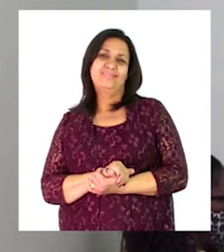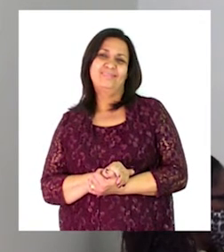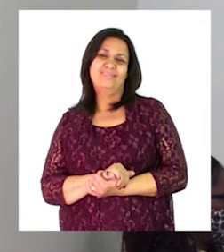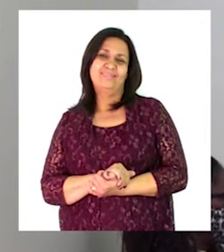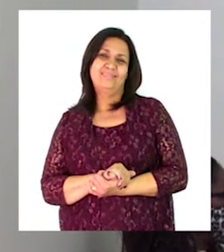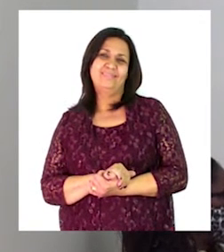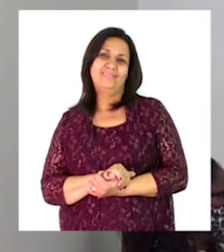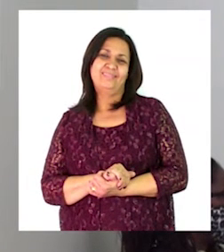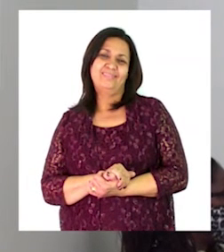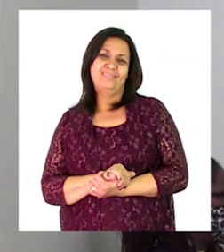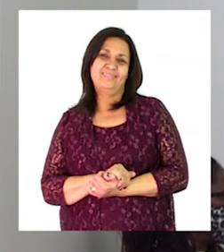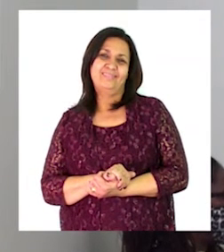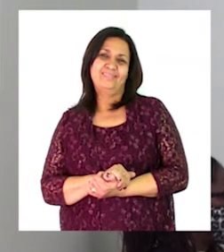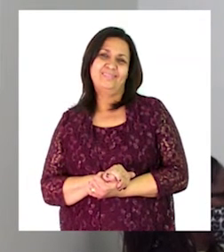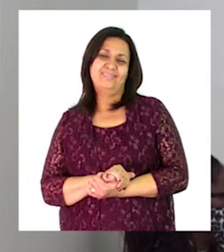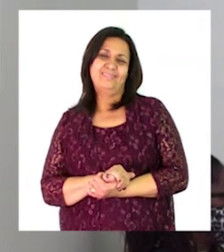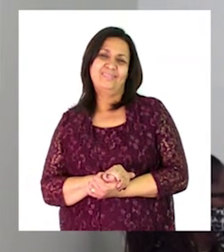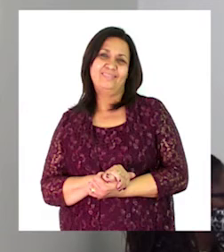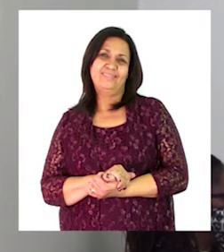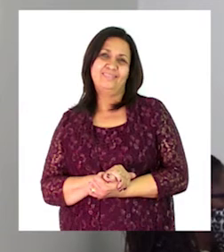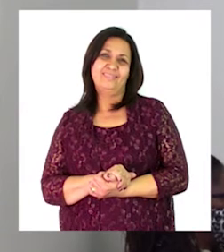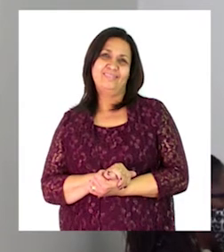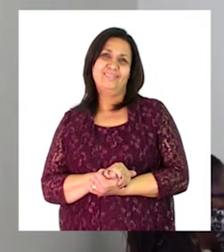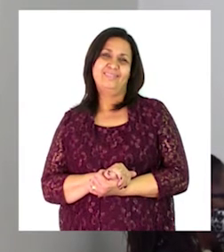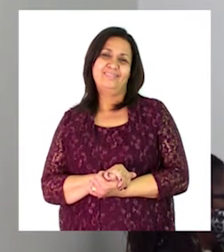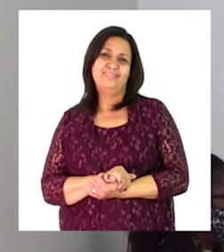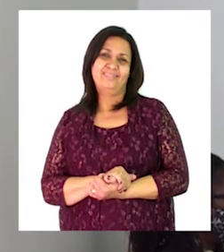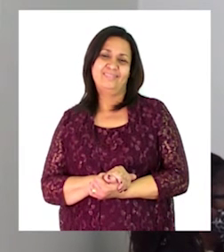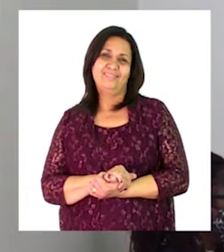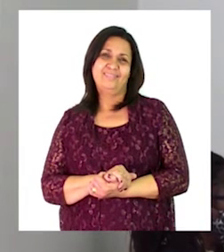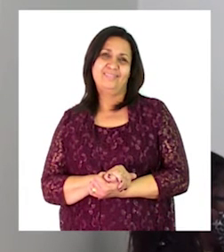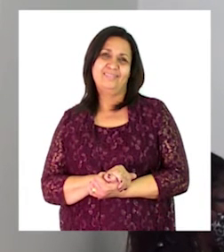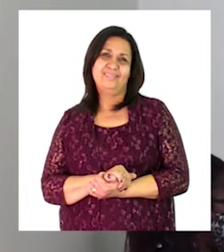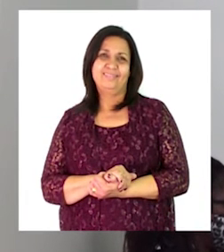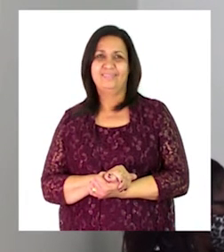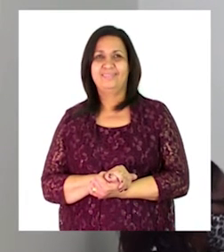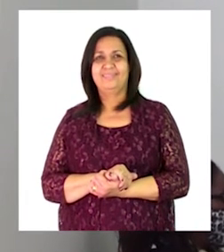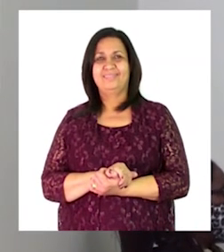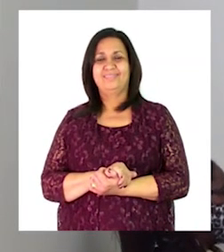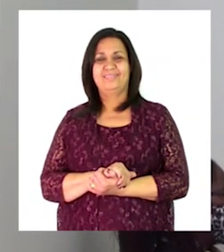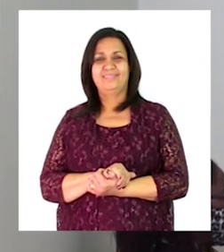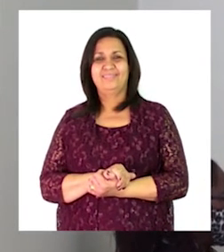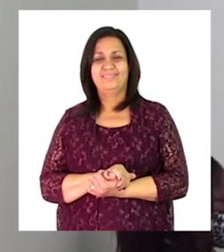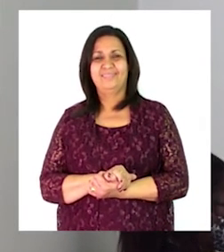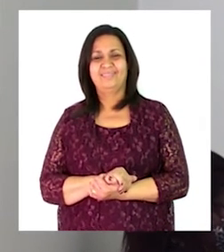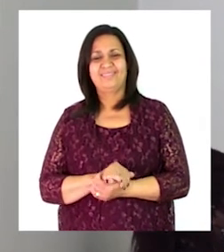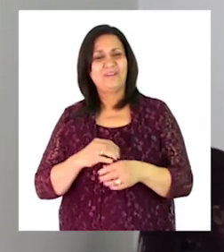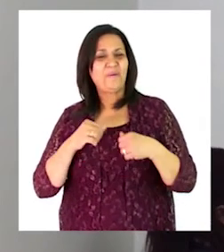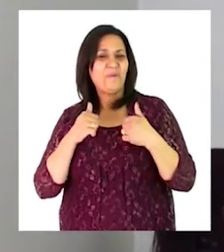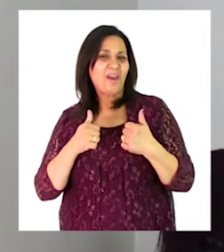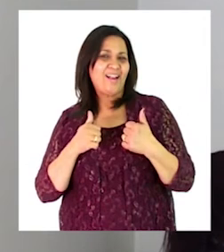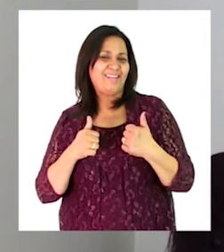All the way down and up and round bunny's head. Well